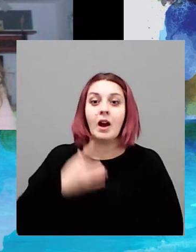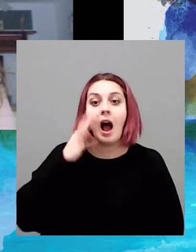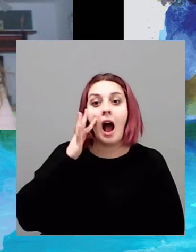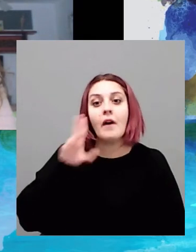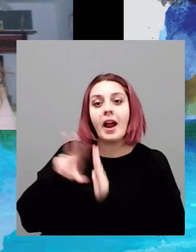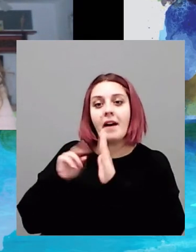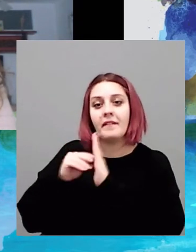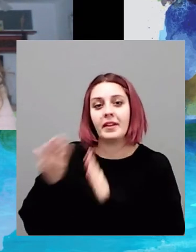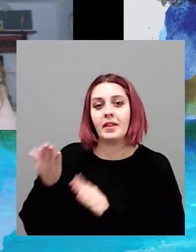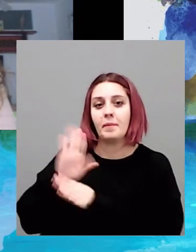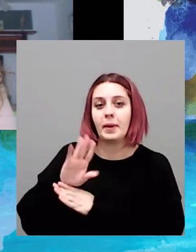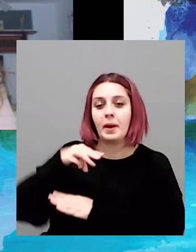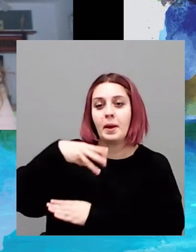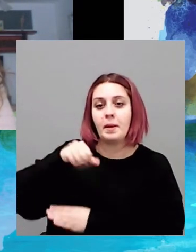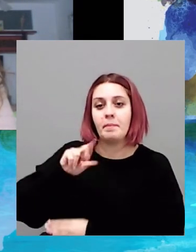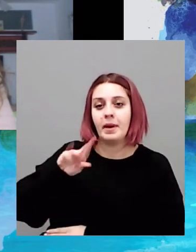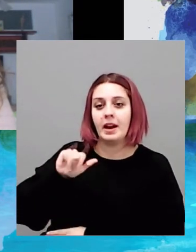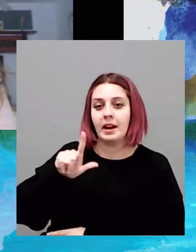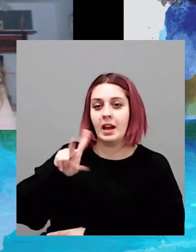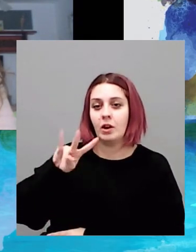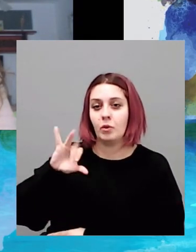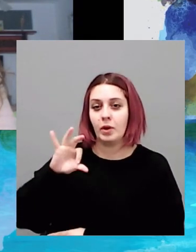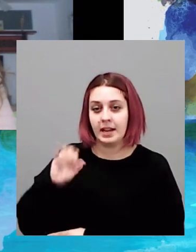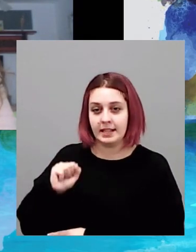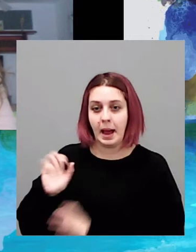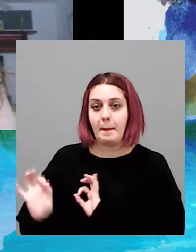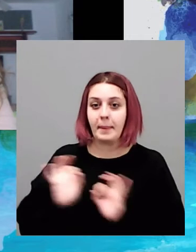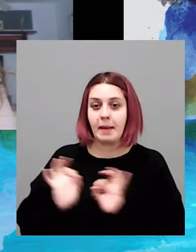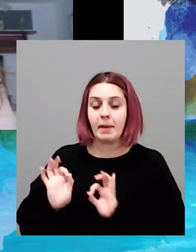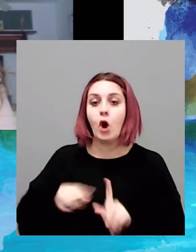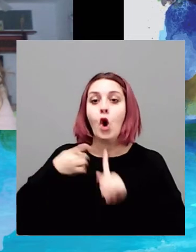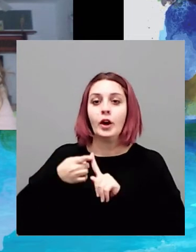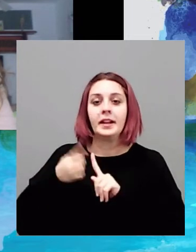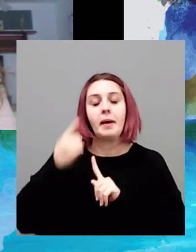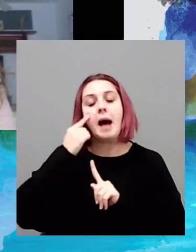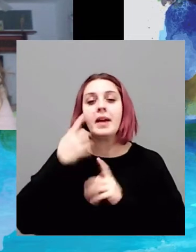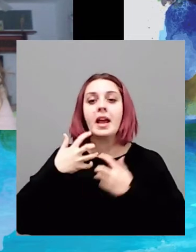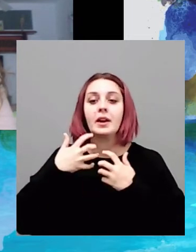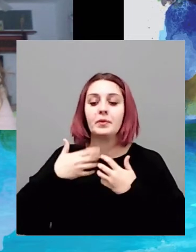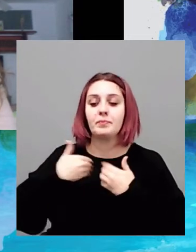We are now going to see a video that Maria Luisa has